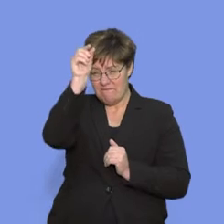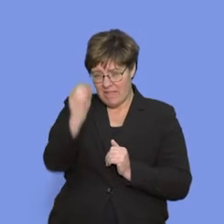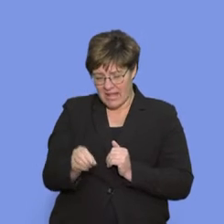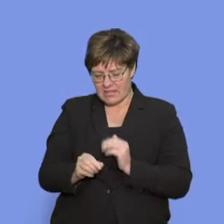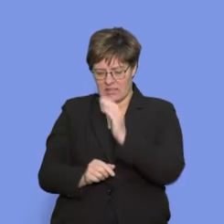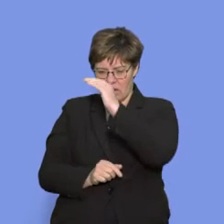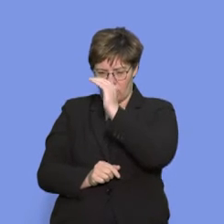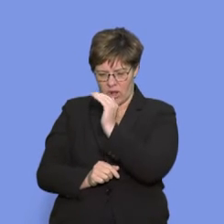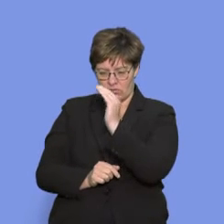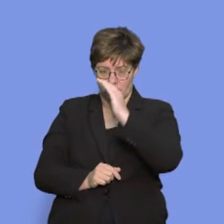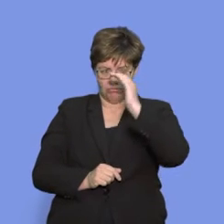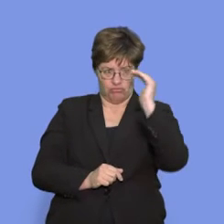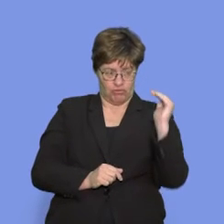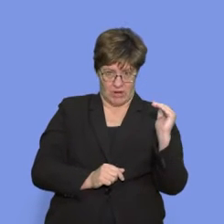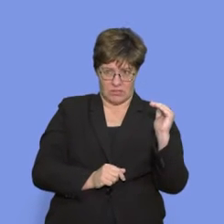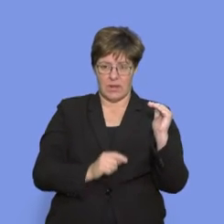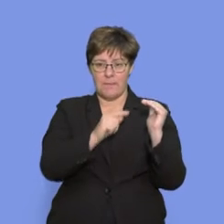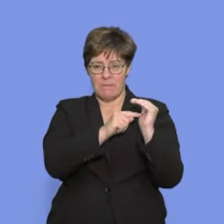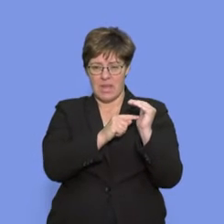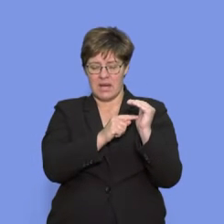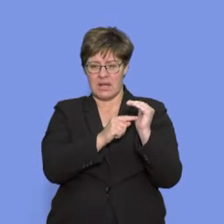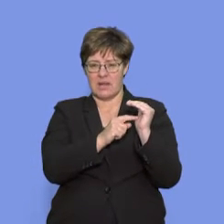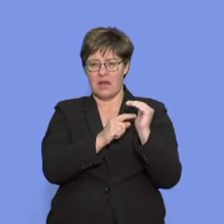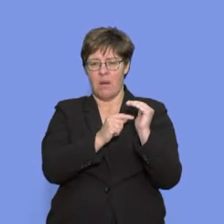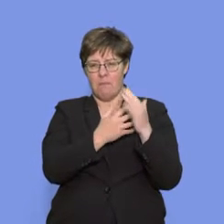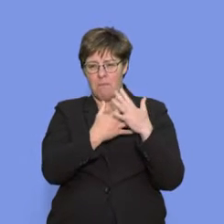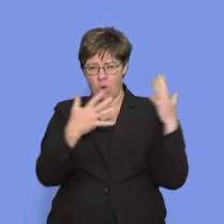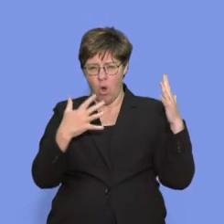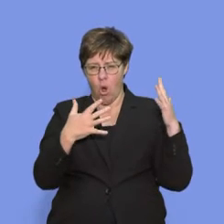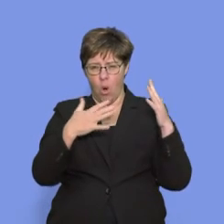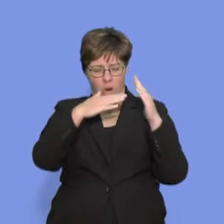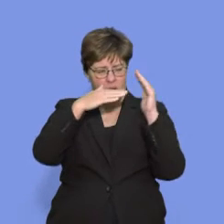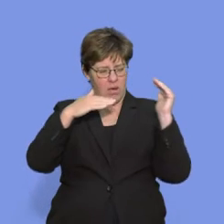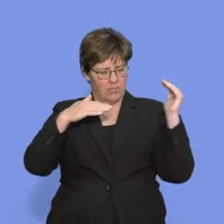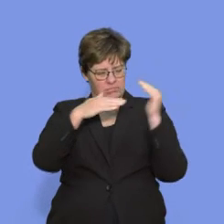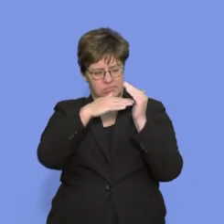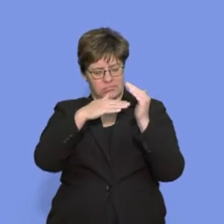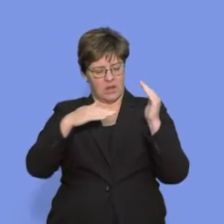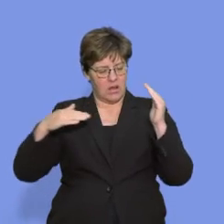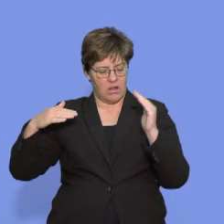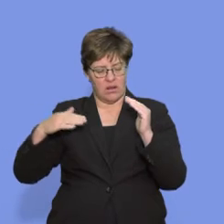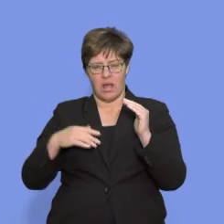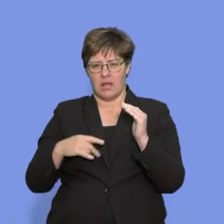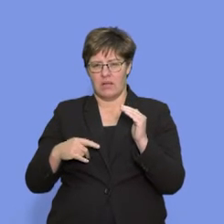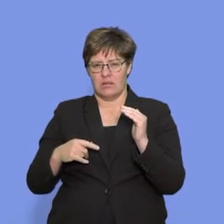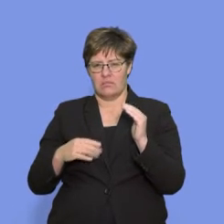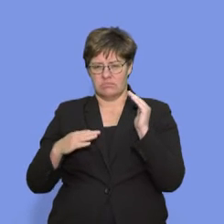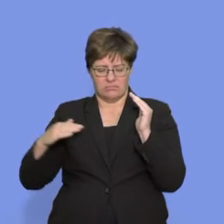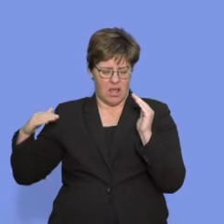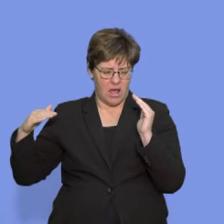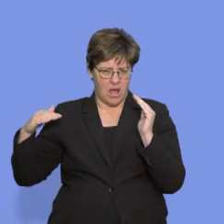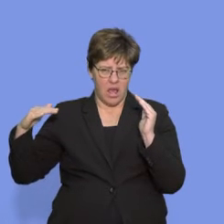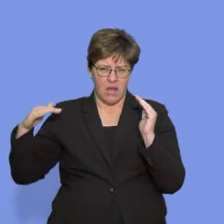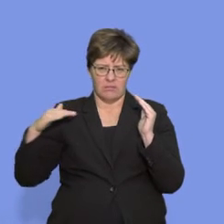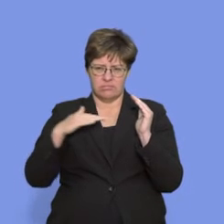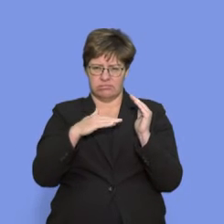more round, is breaking the light or bending the light a lot. Can you see? It's bending it quite a lot. So there's a